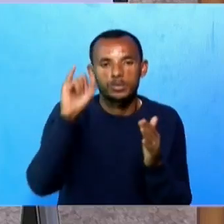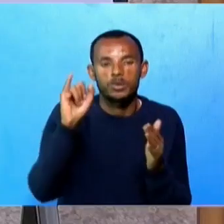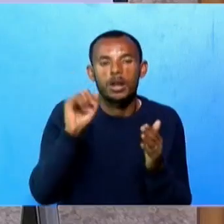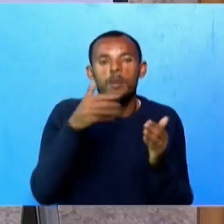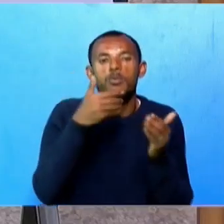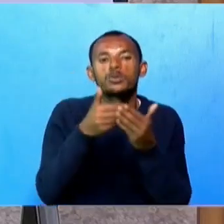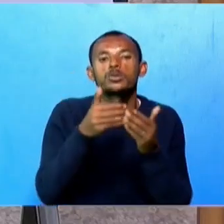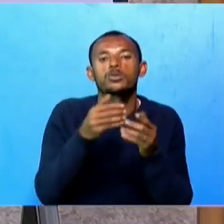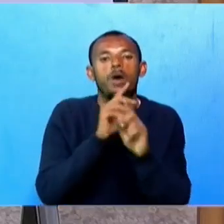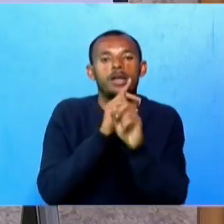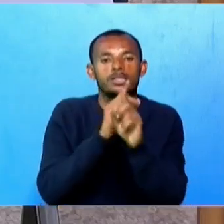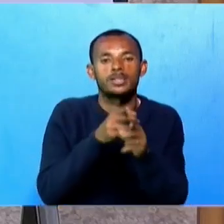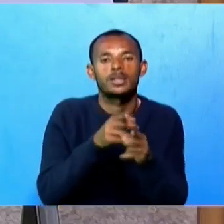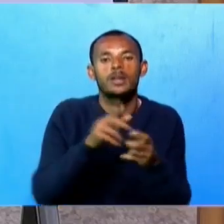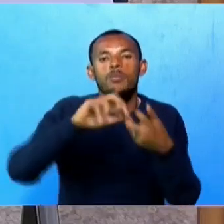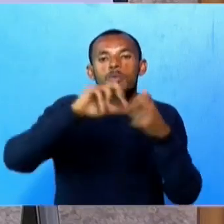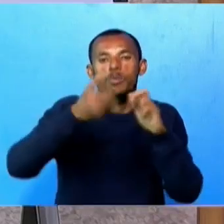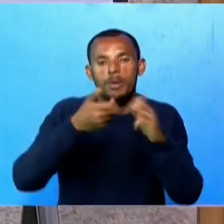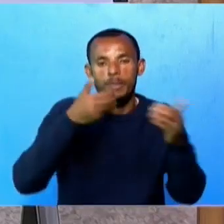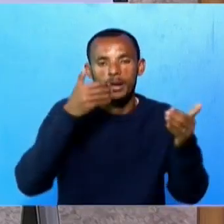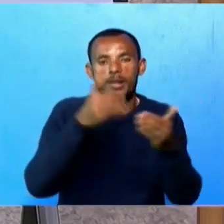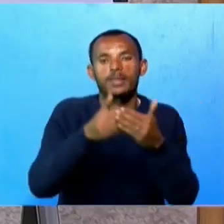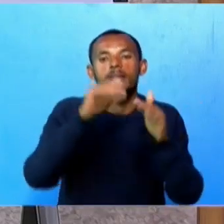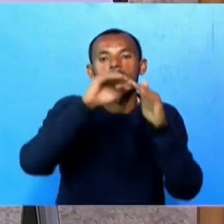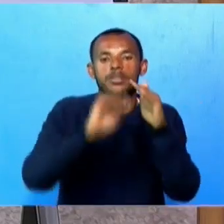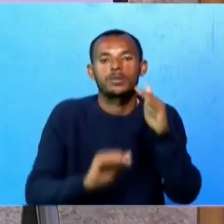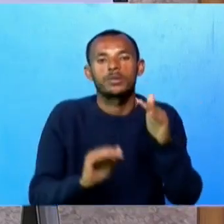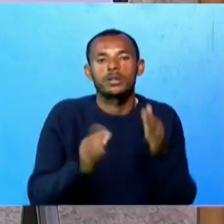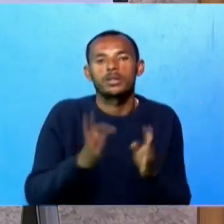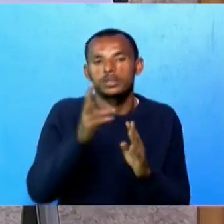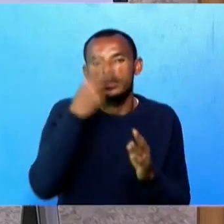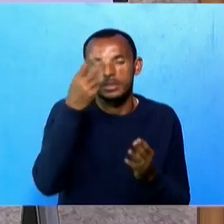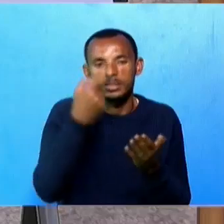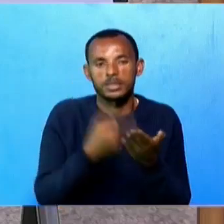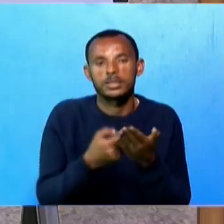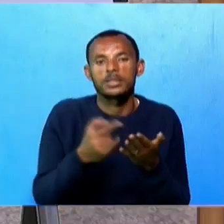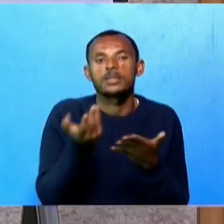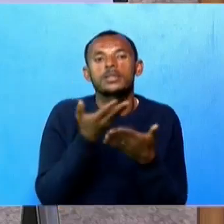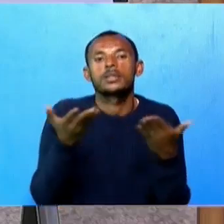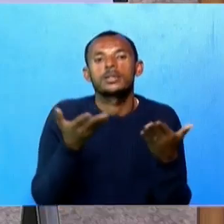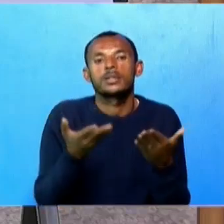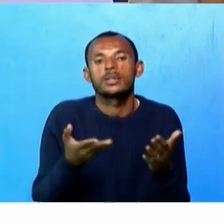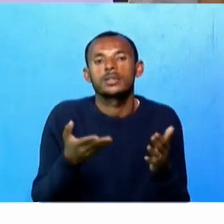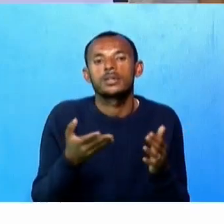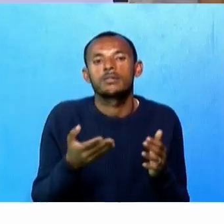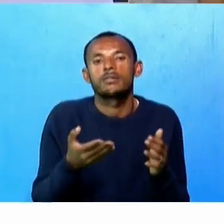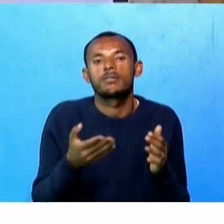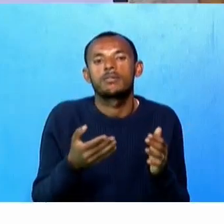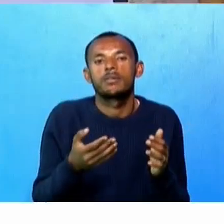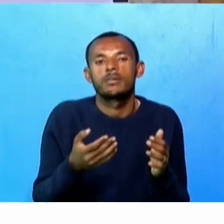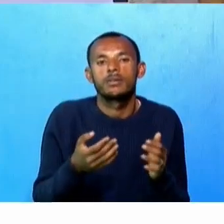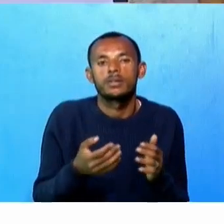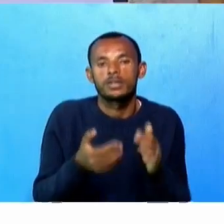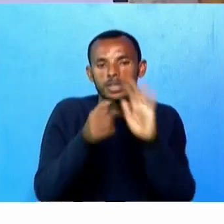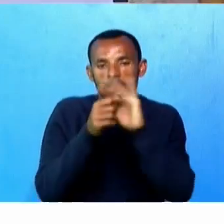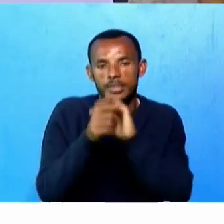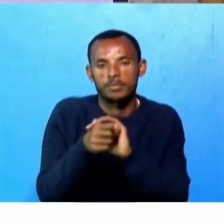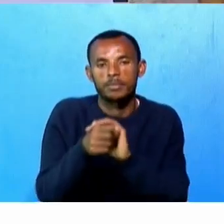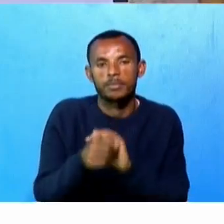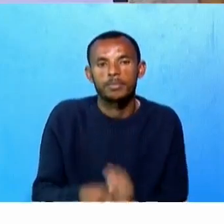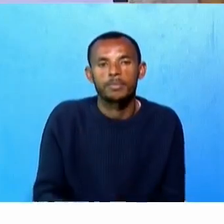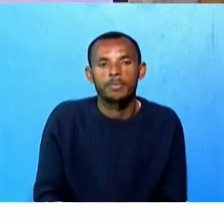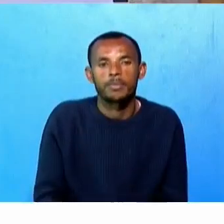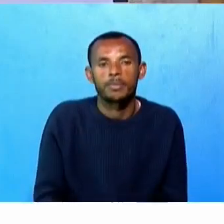to answer problems related with discount. Let's see this thing using example. For example,